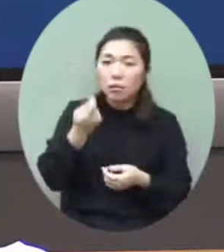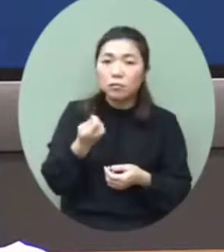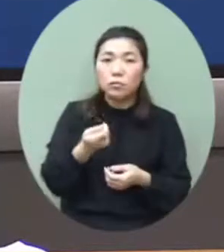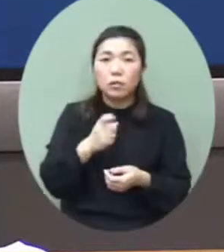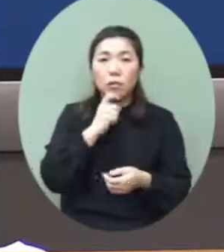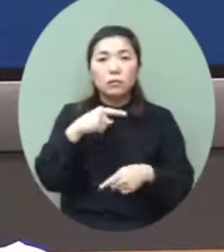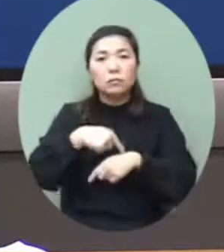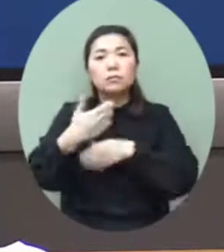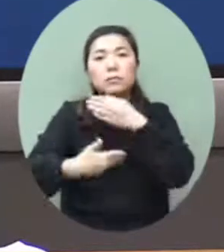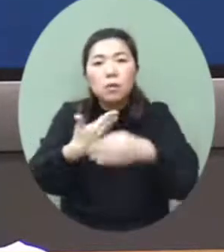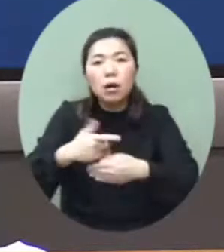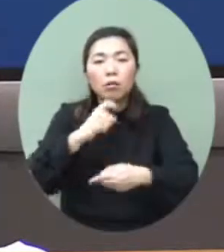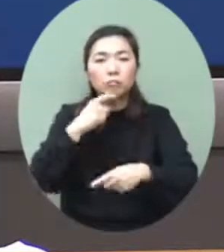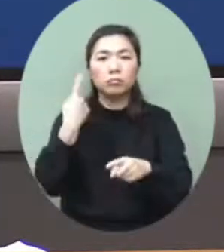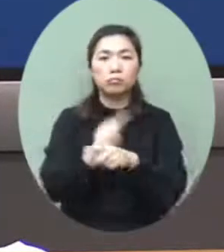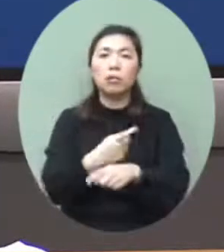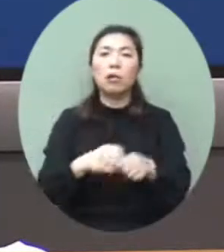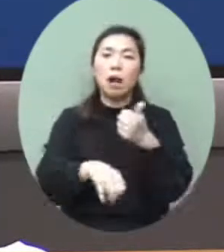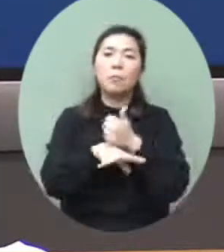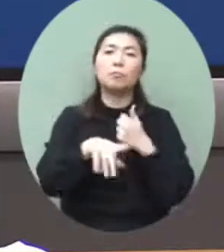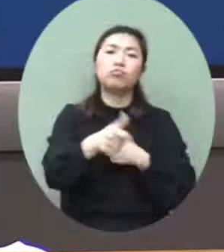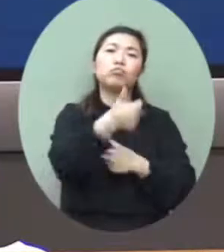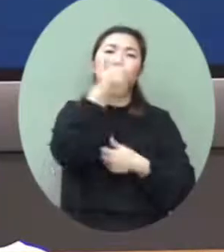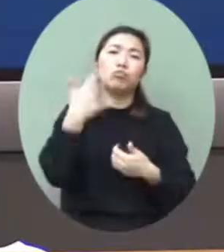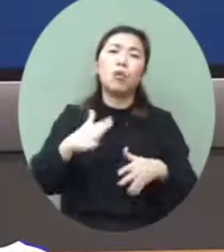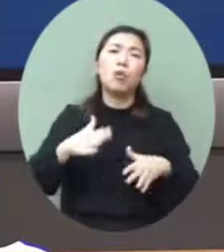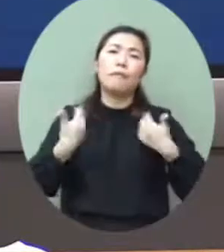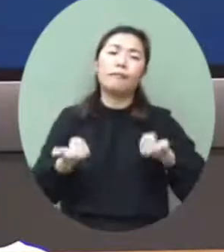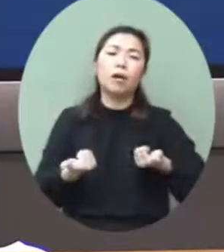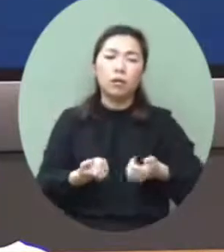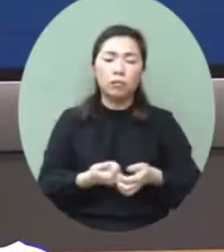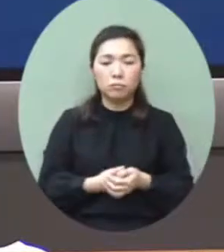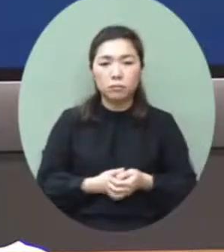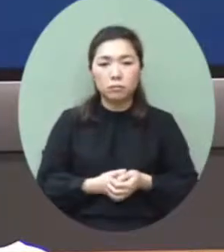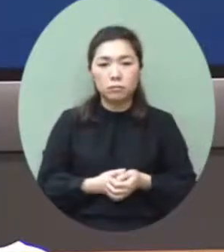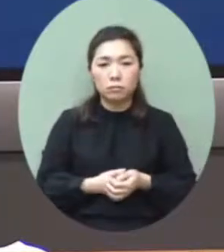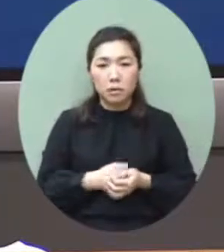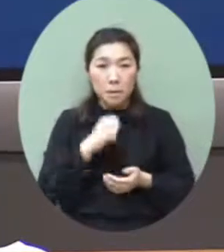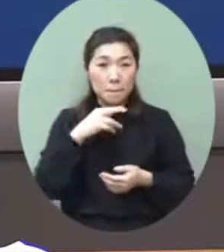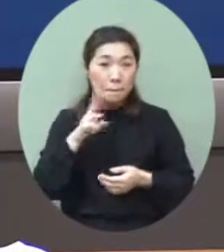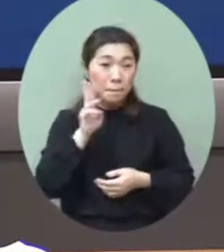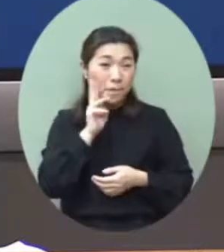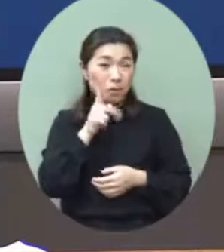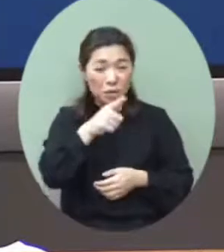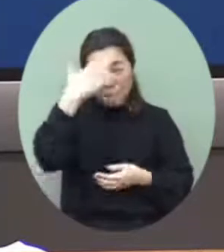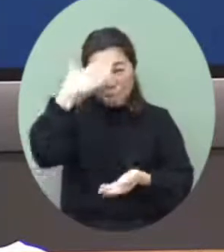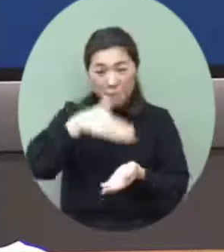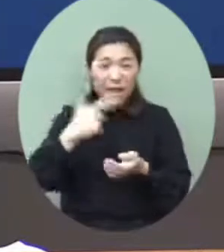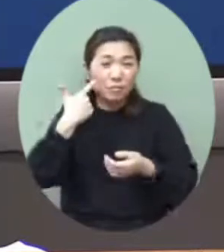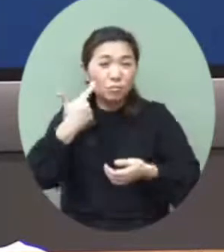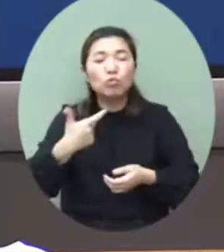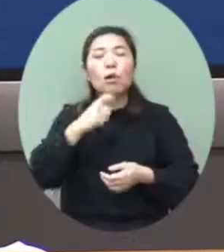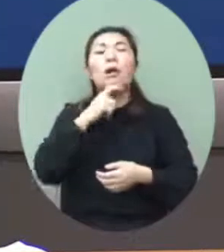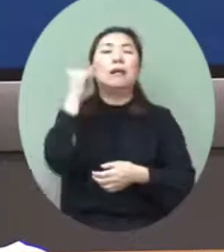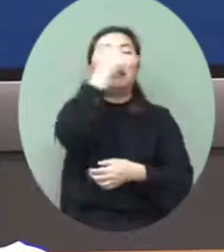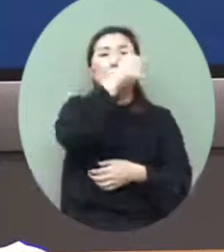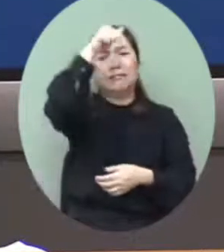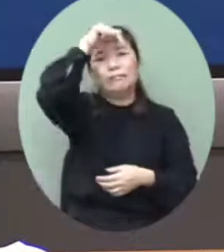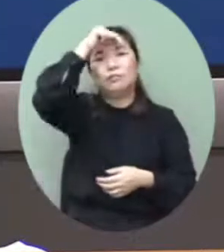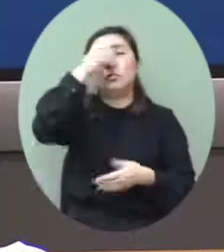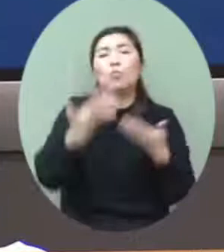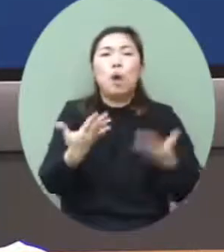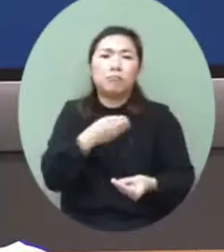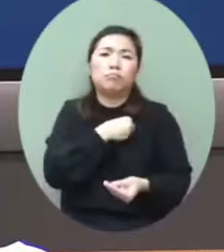might had no symptoms or very mild symptoms or with mild discomfort. After the period, they would be